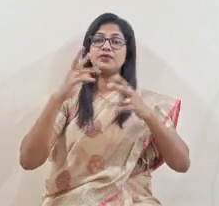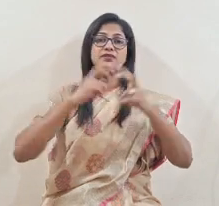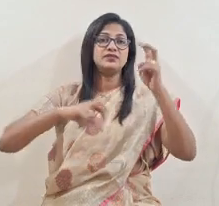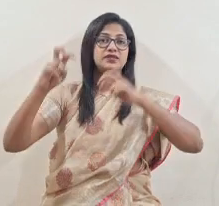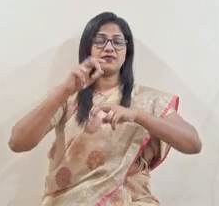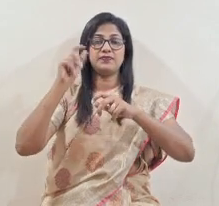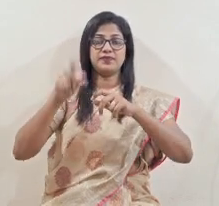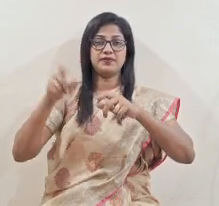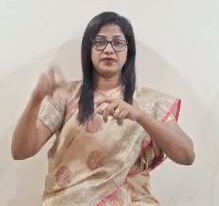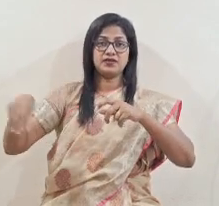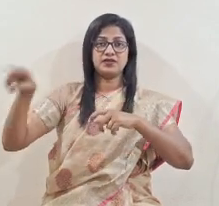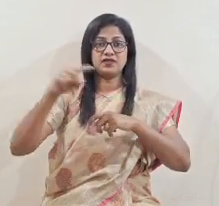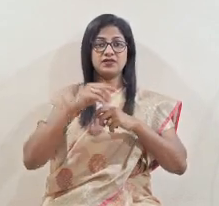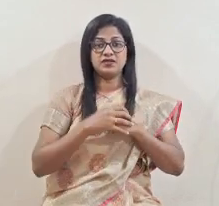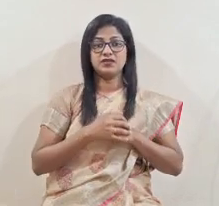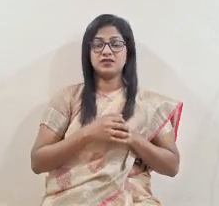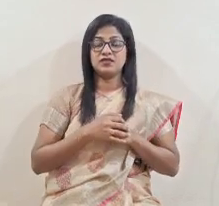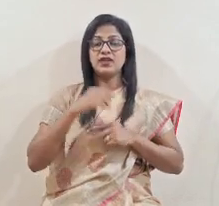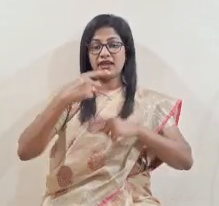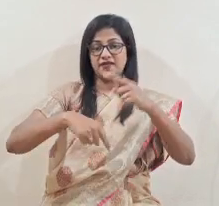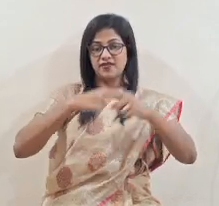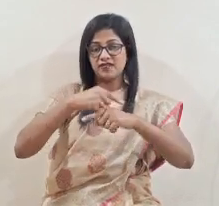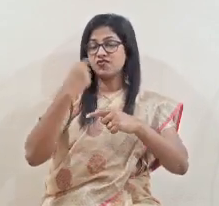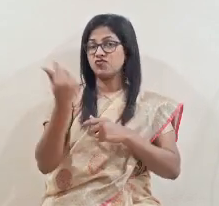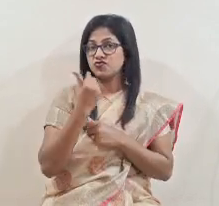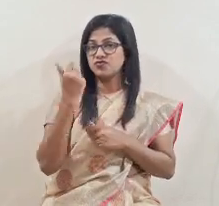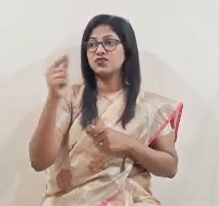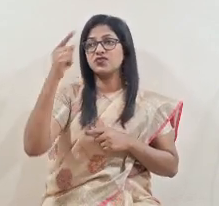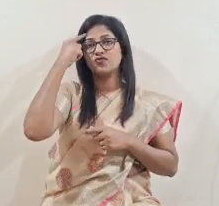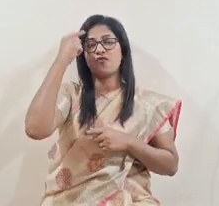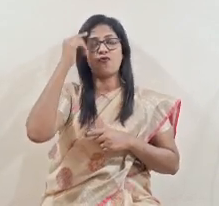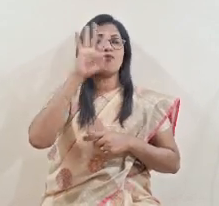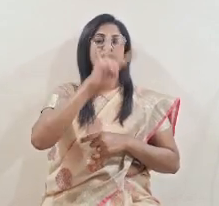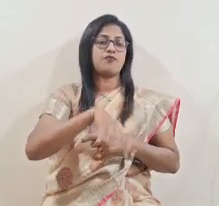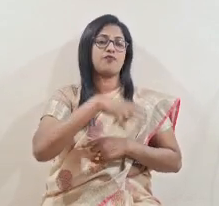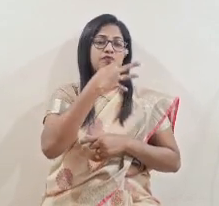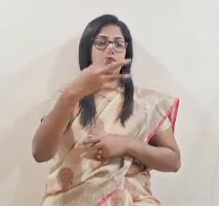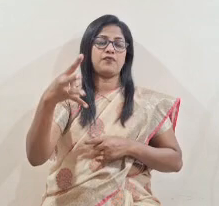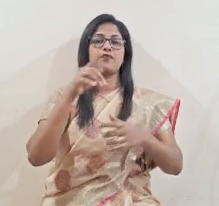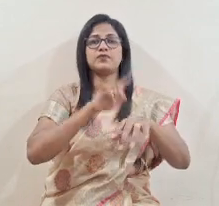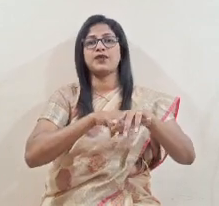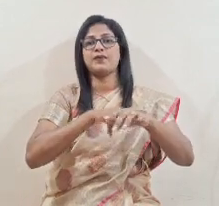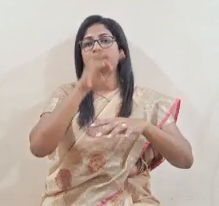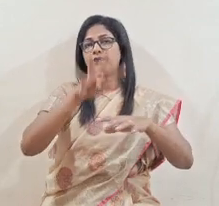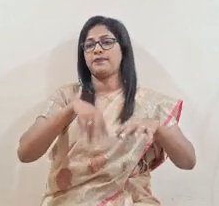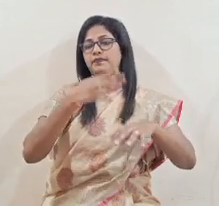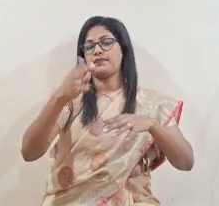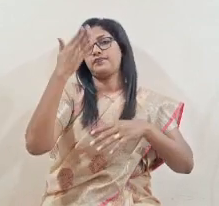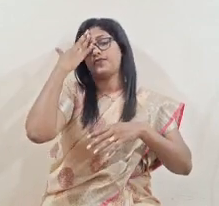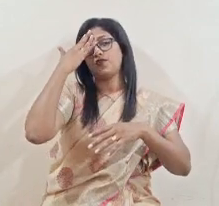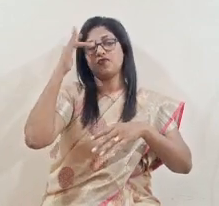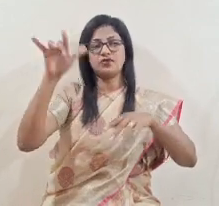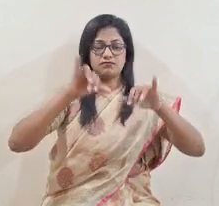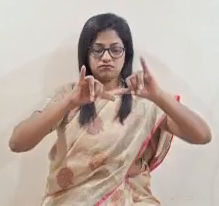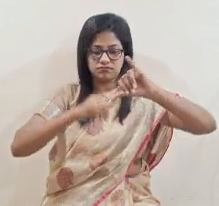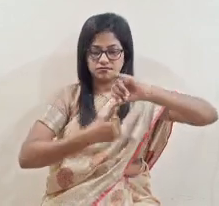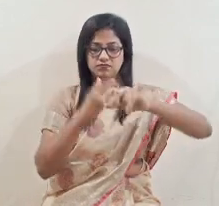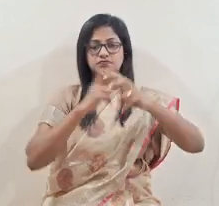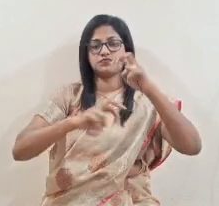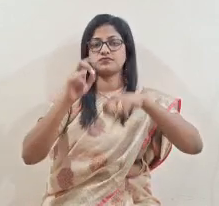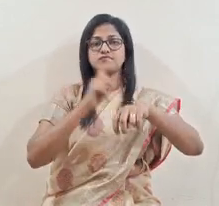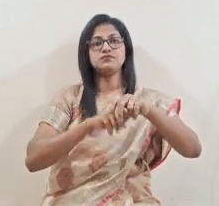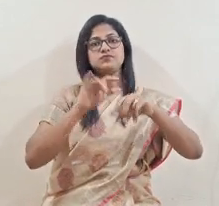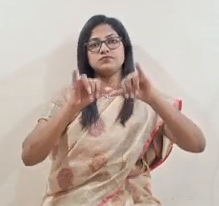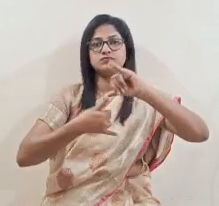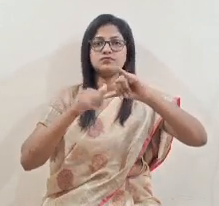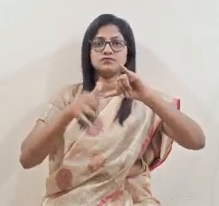most of the travelers who are daily users, they are aware of the schedule, and since they adjust their